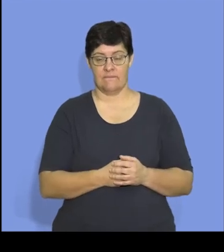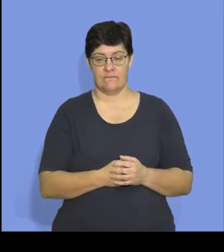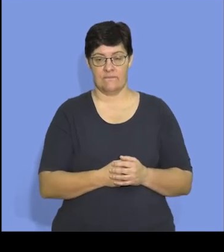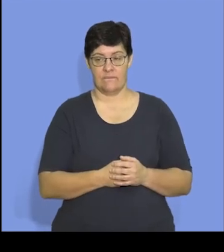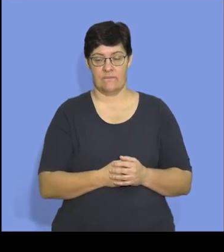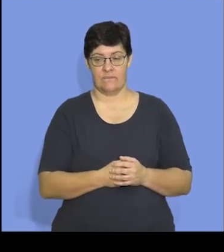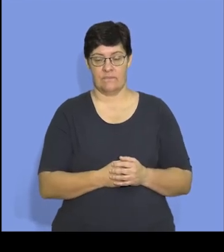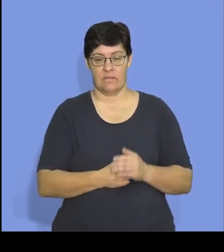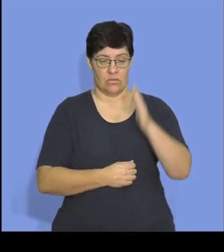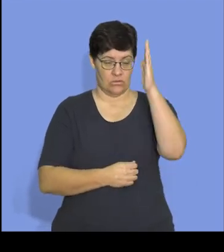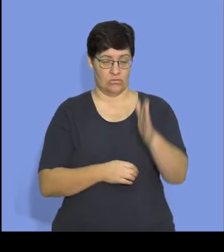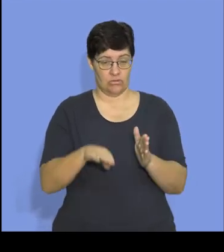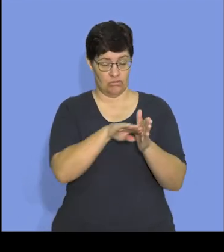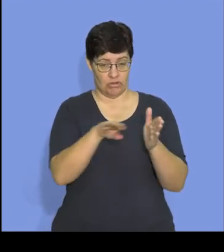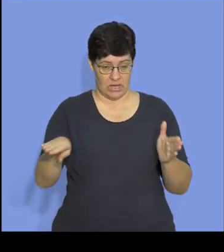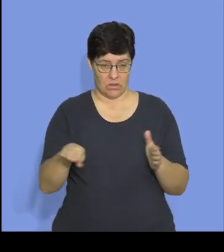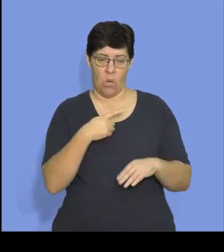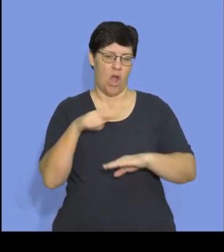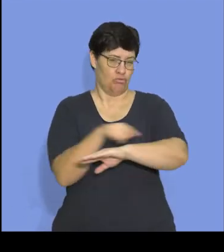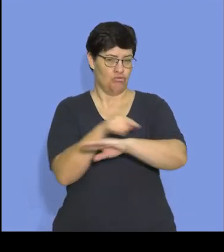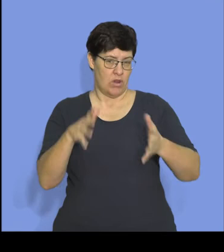straight lines because you're going to use a ruler.